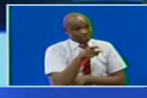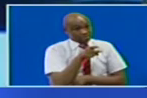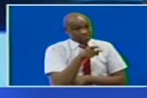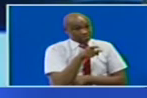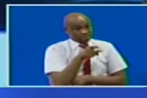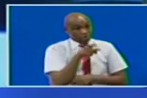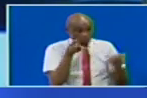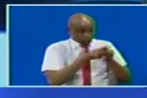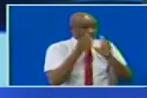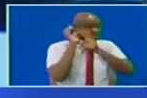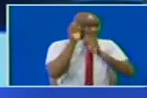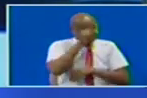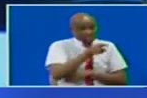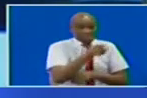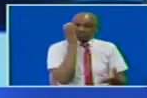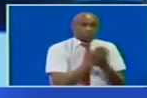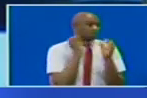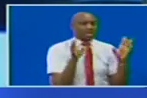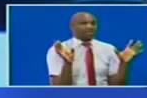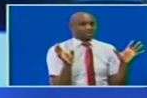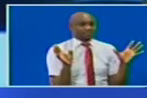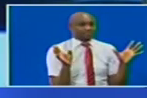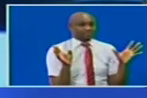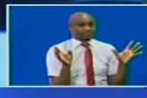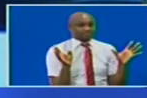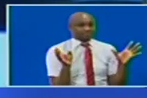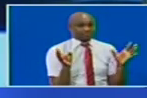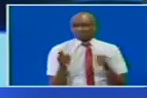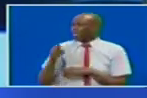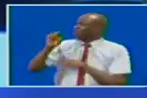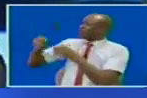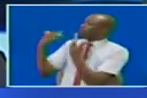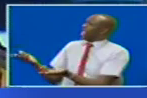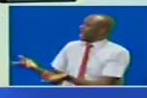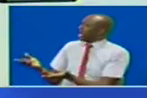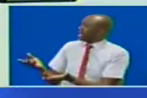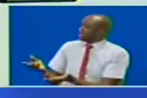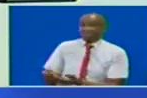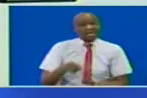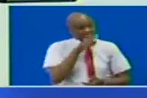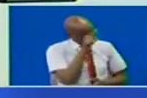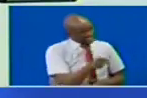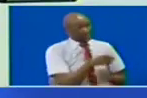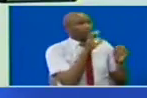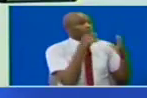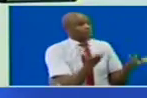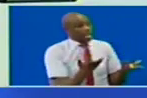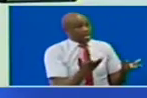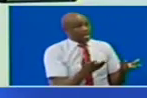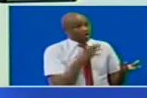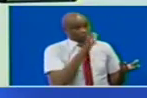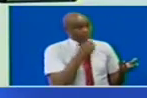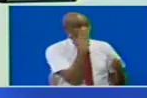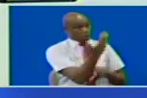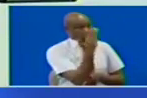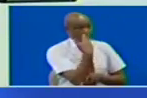allegedly lost in Kilifi is not true. Where did that figure come from? Well, that figure came from a